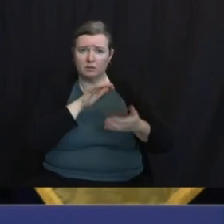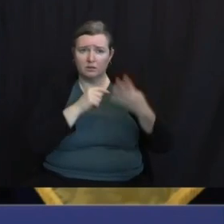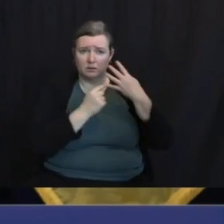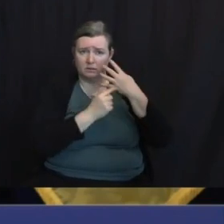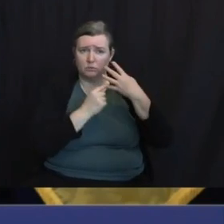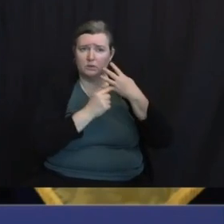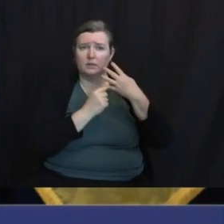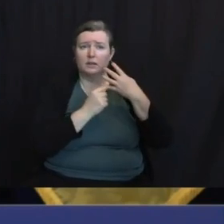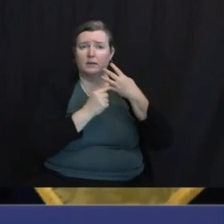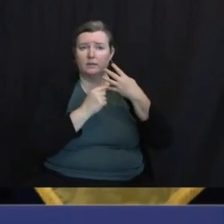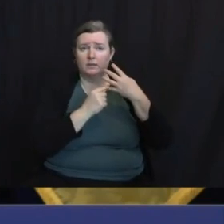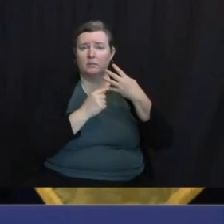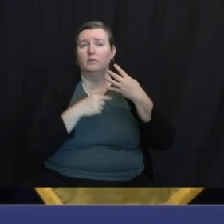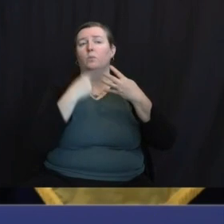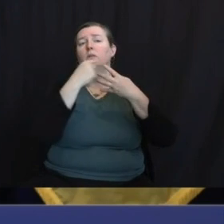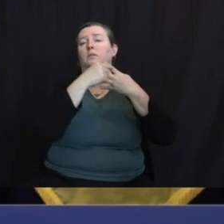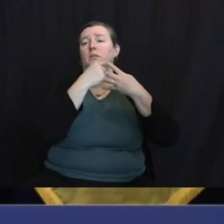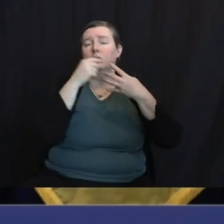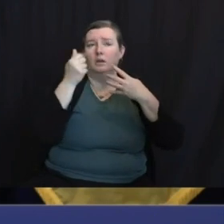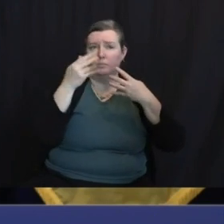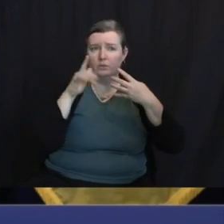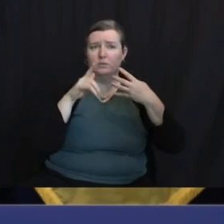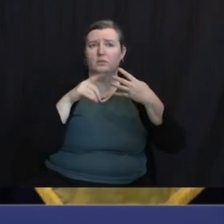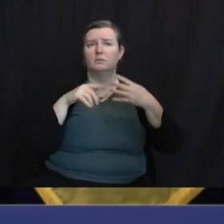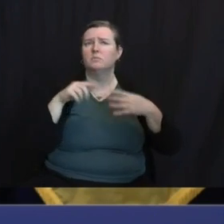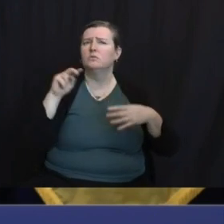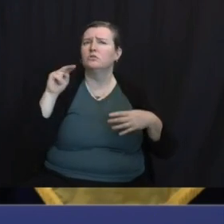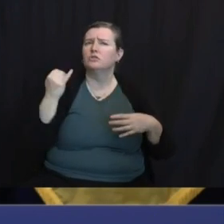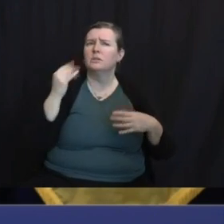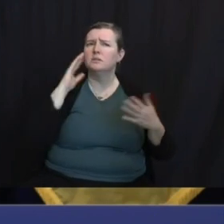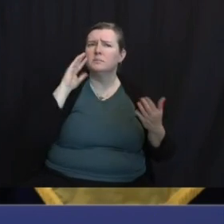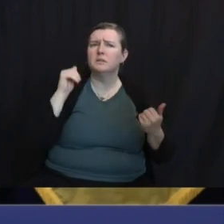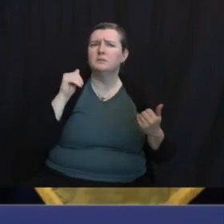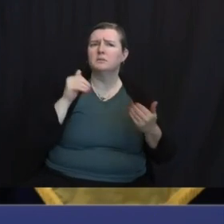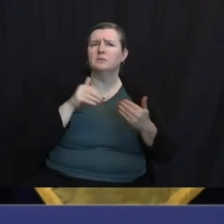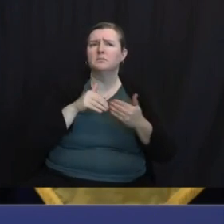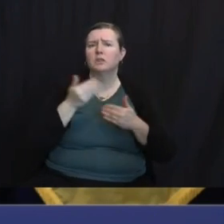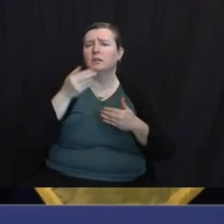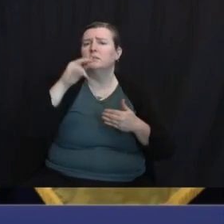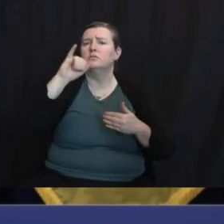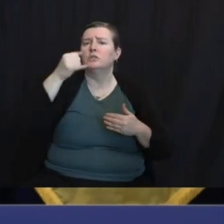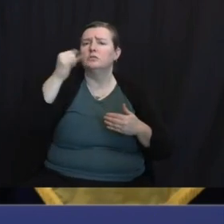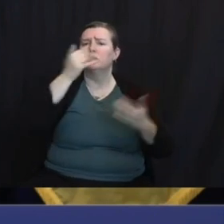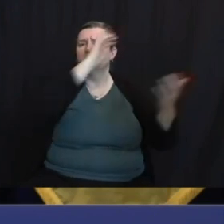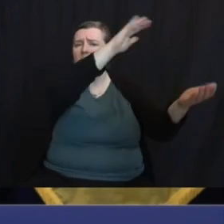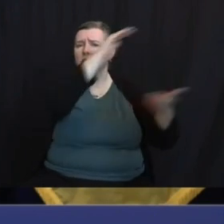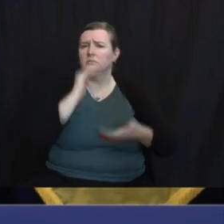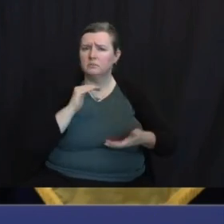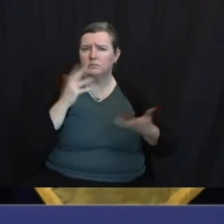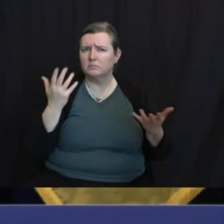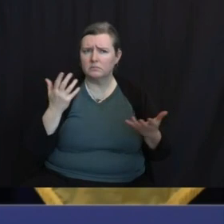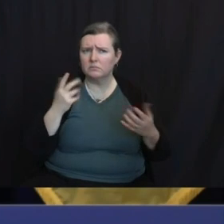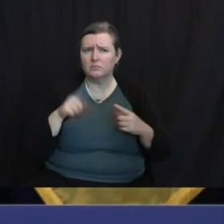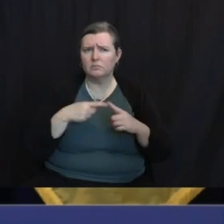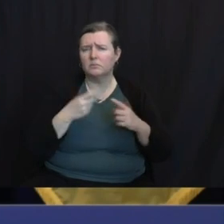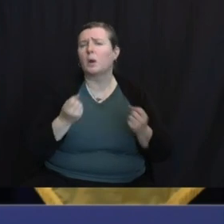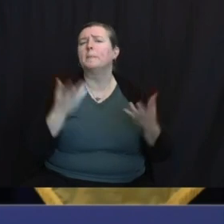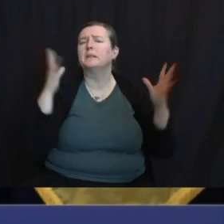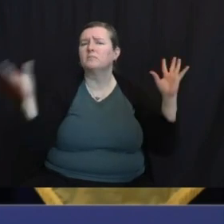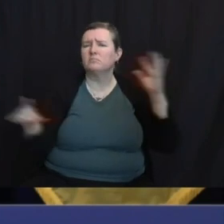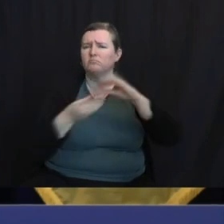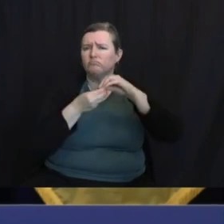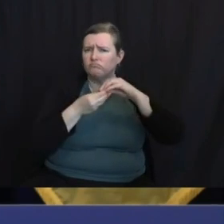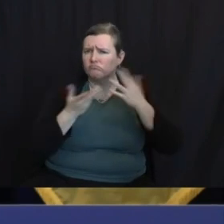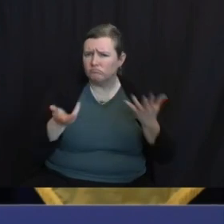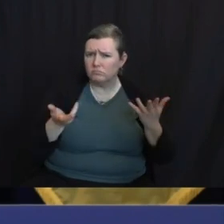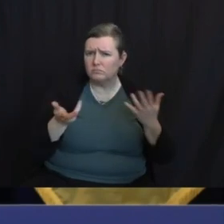can New Jersey expect its next J&J shipment, and can you be more specific about how many doses are coming? Why do you